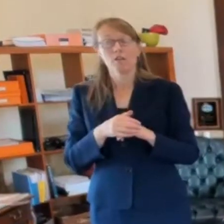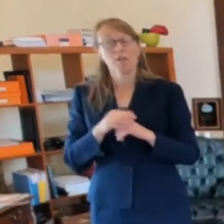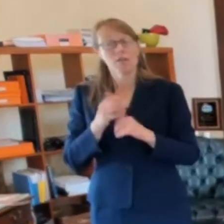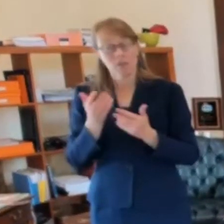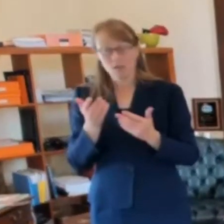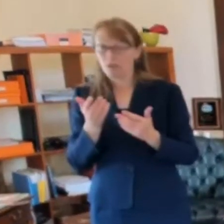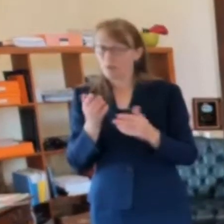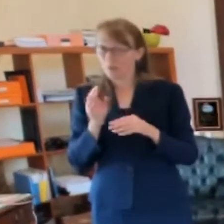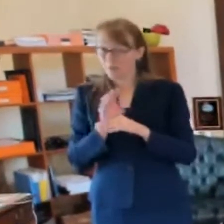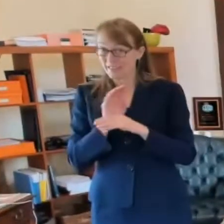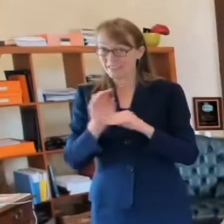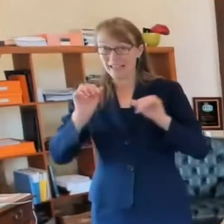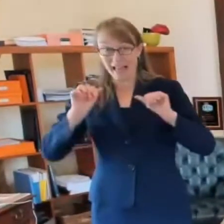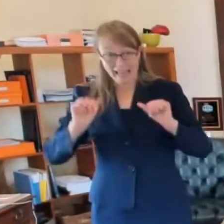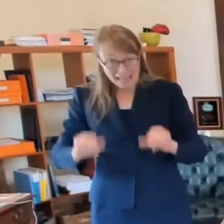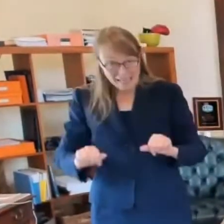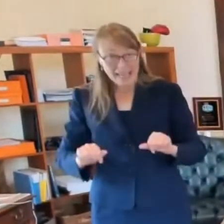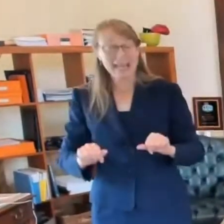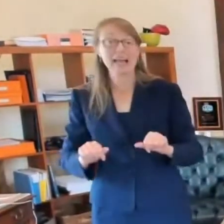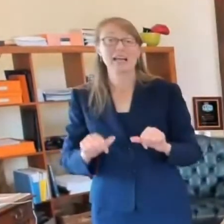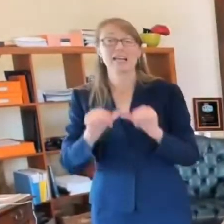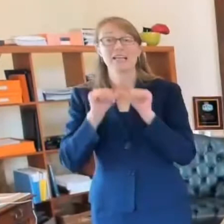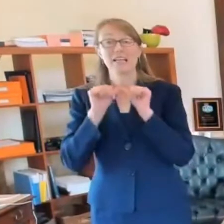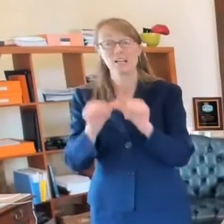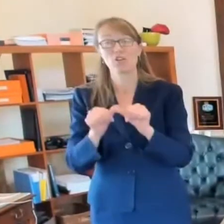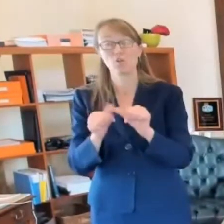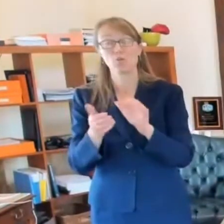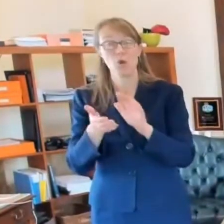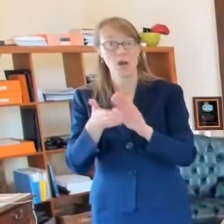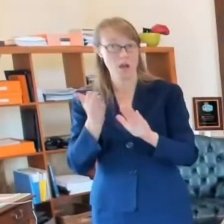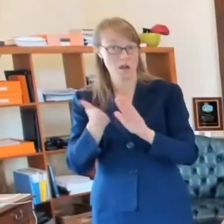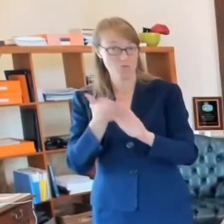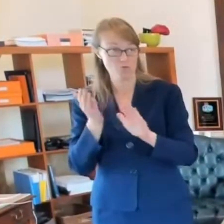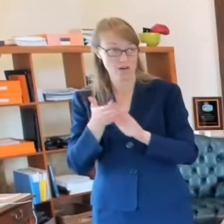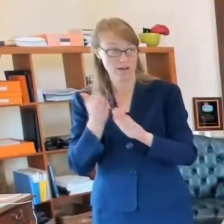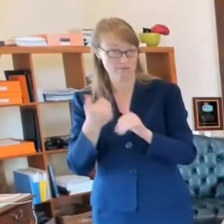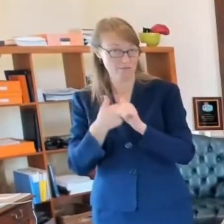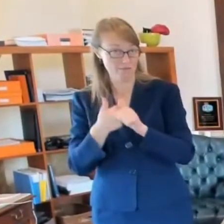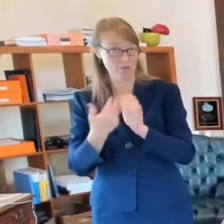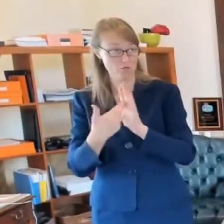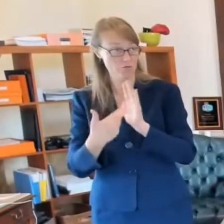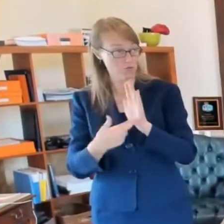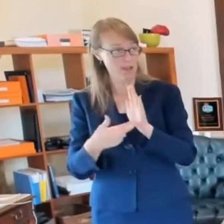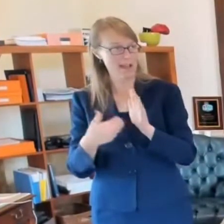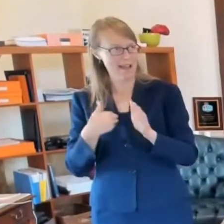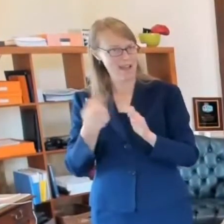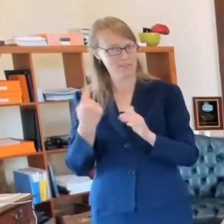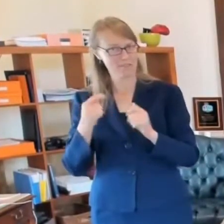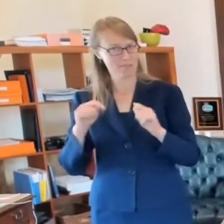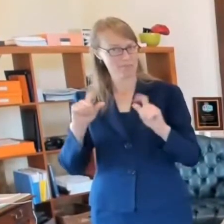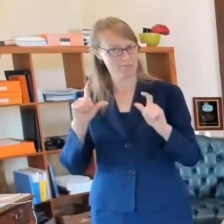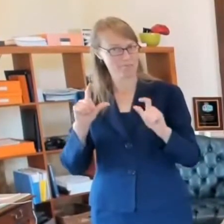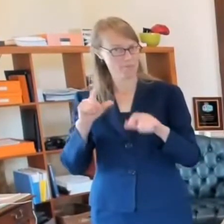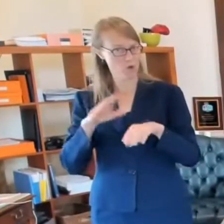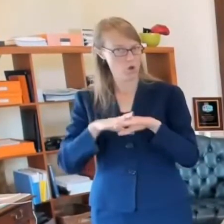as long as they comply with the guidelines. I've got something popped up on the screen. Do we have an issue